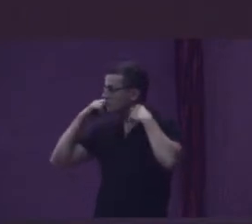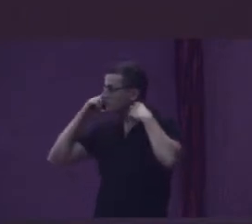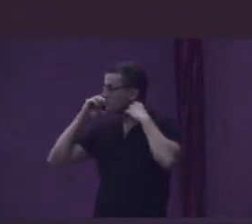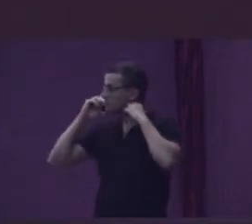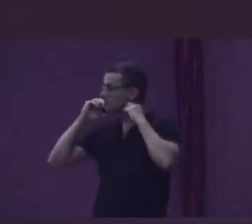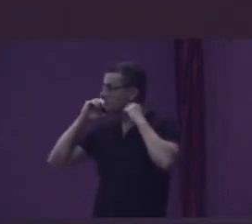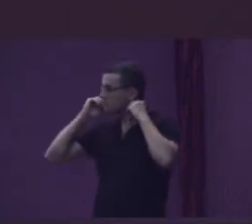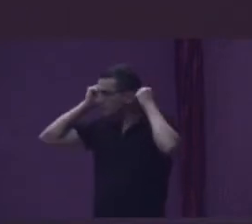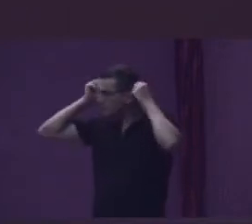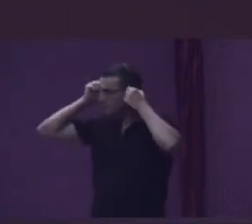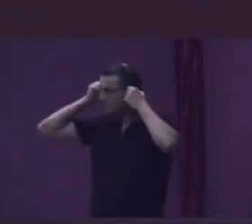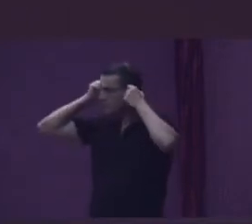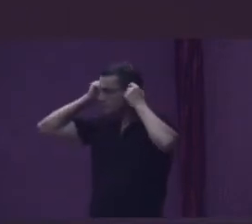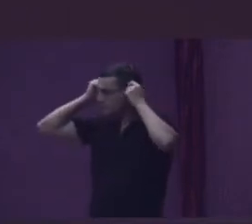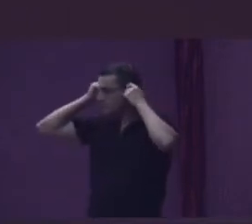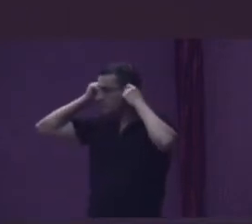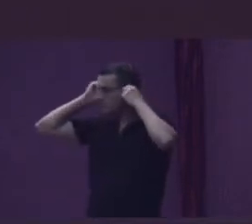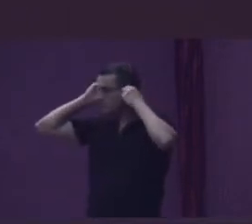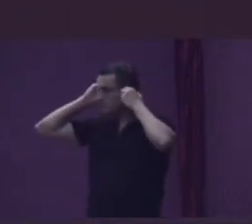your Thank you. phone.